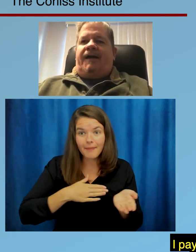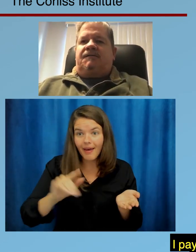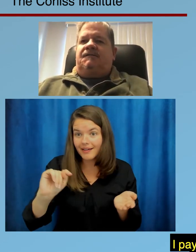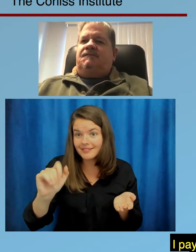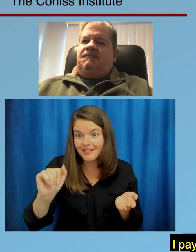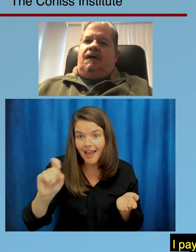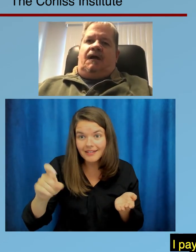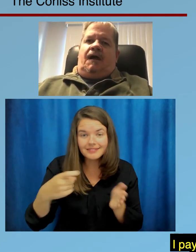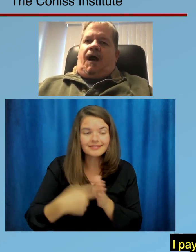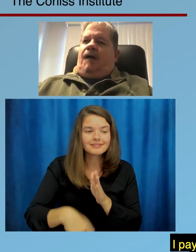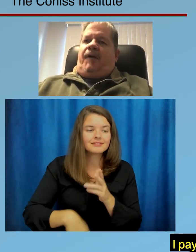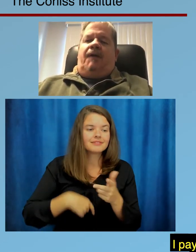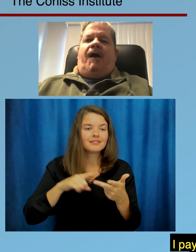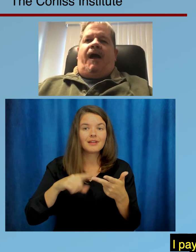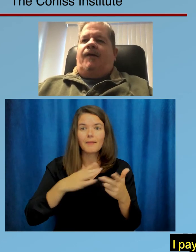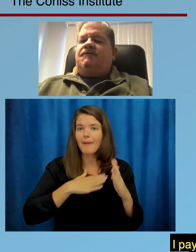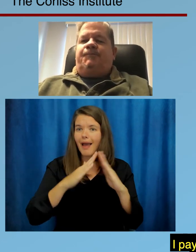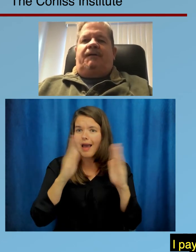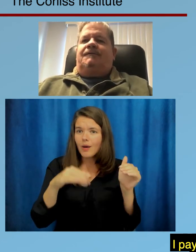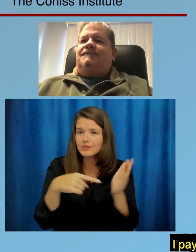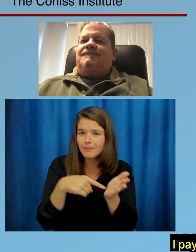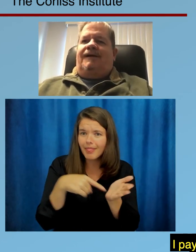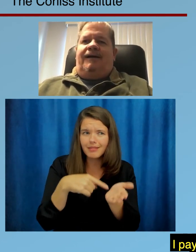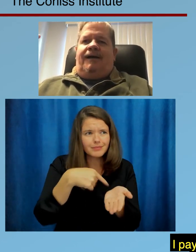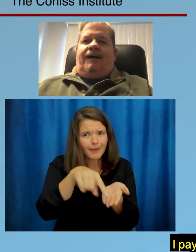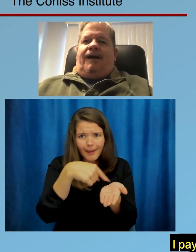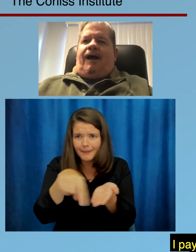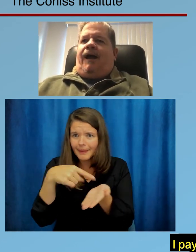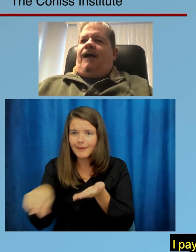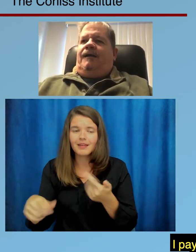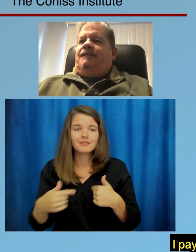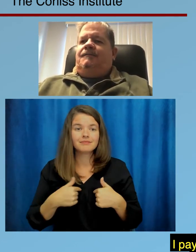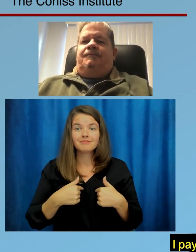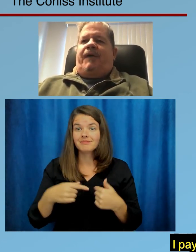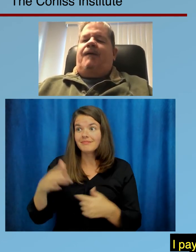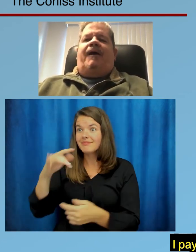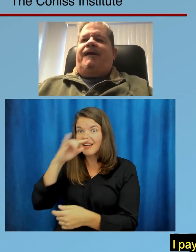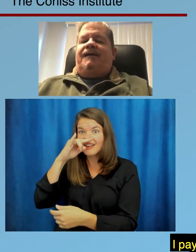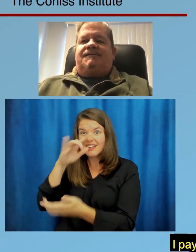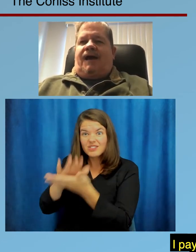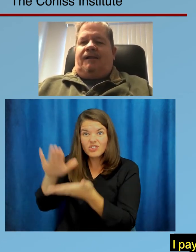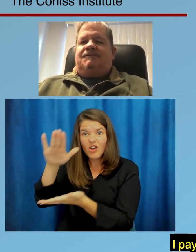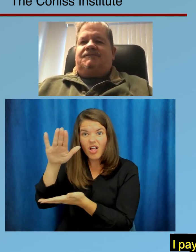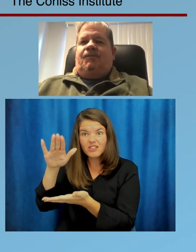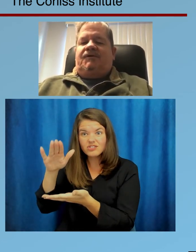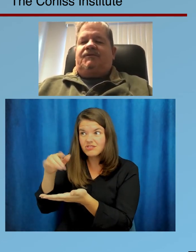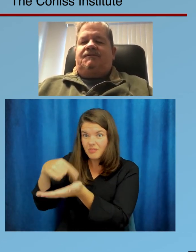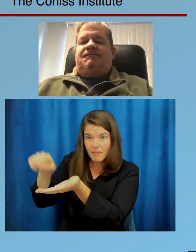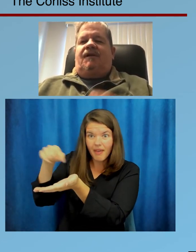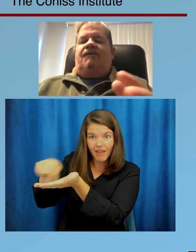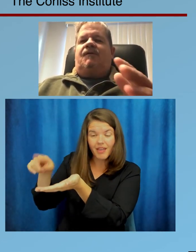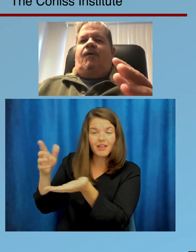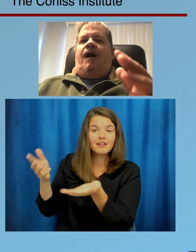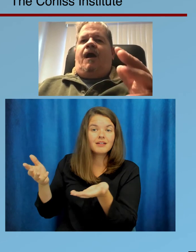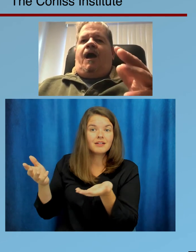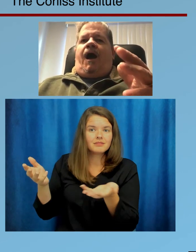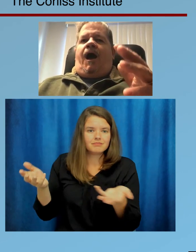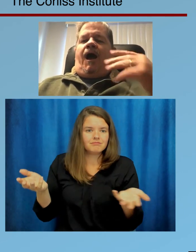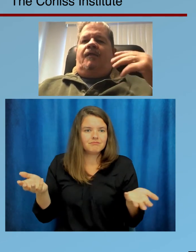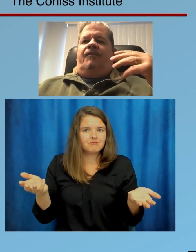my taxes, I pay my house bills, I pay my kids' college tuition,